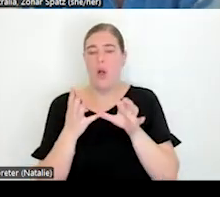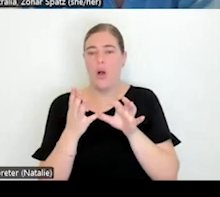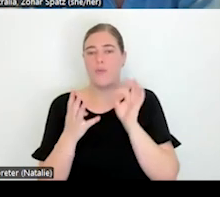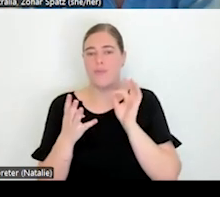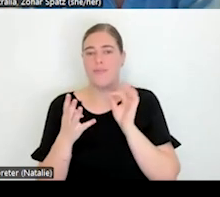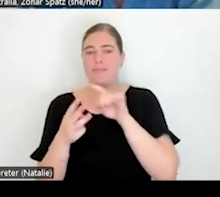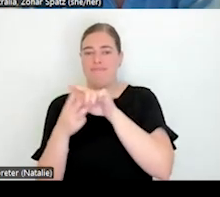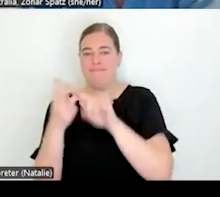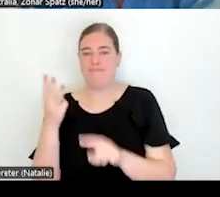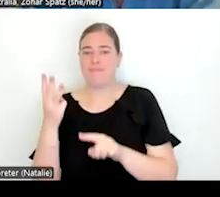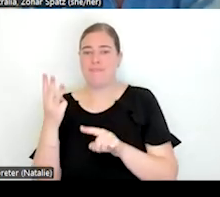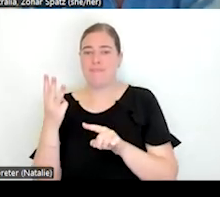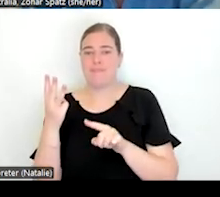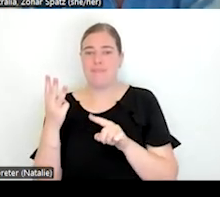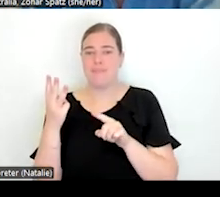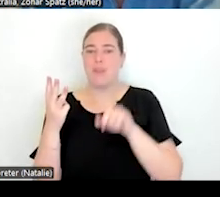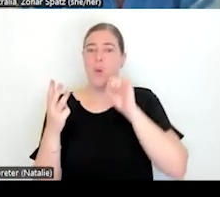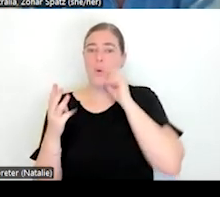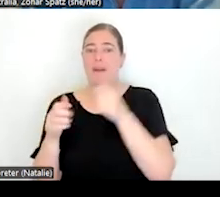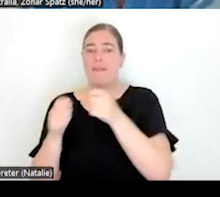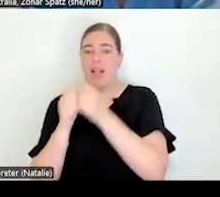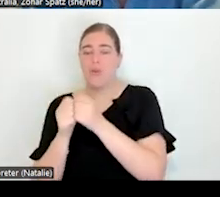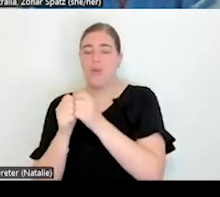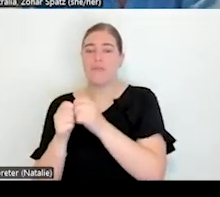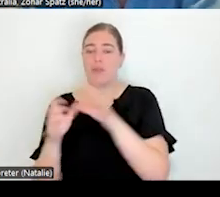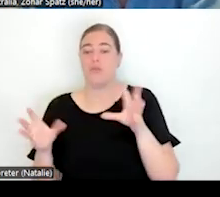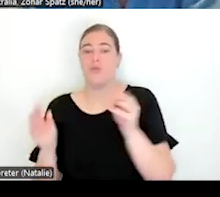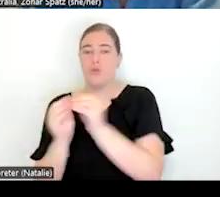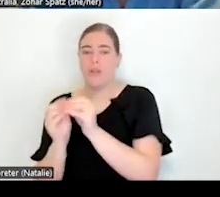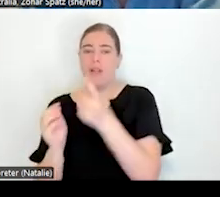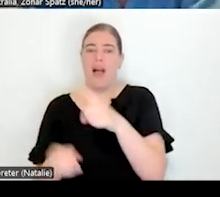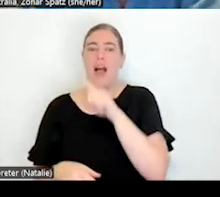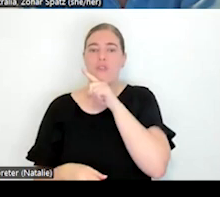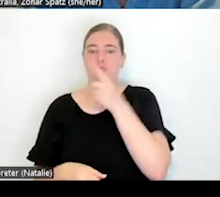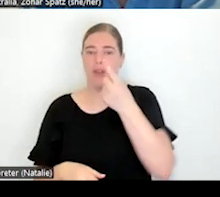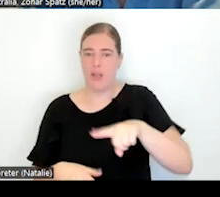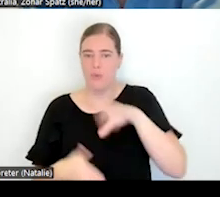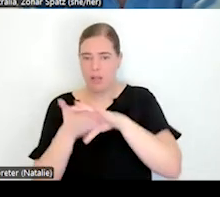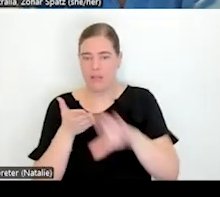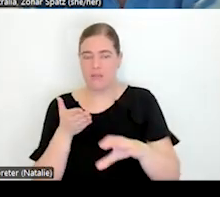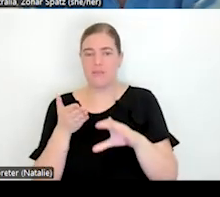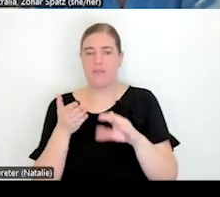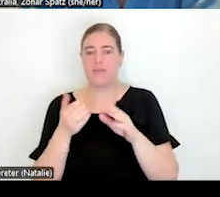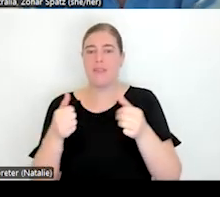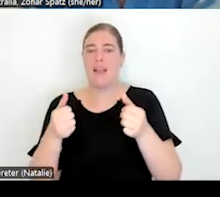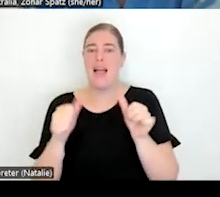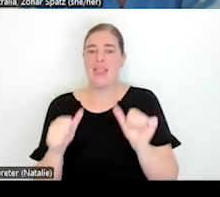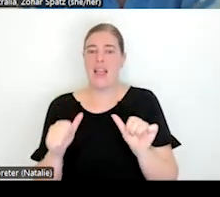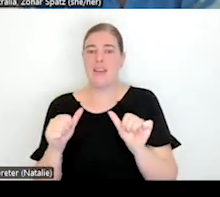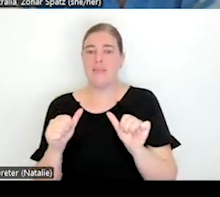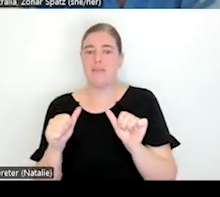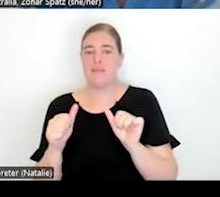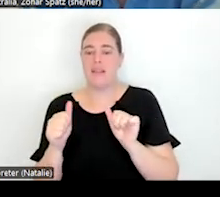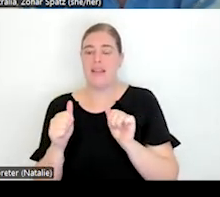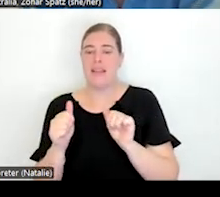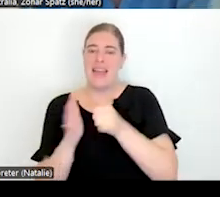1, 2, and 3 will be valued at a total investment of $100,000. And then each year after that,